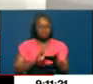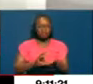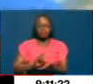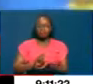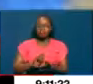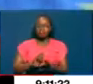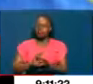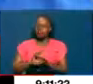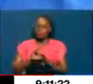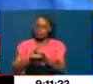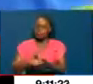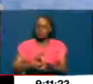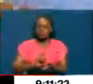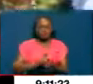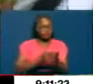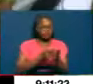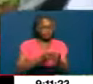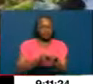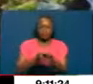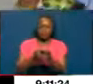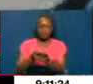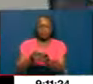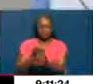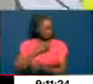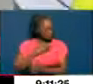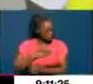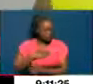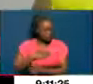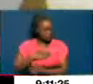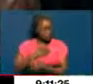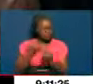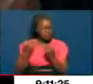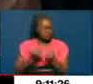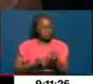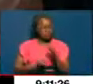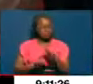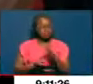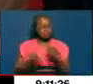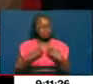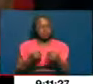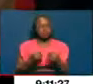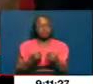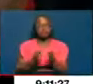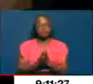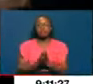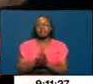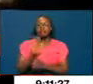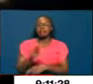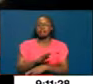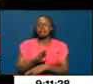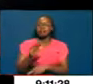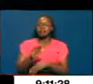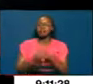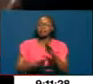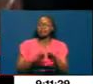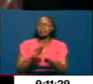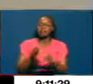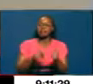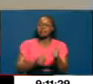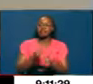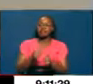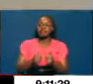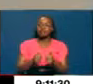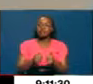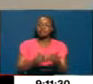Please. The lawmakers had invited the Ministry of Health to update Parliament on the steps being taken to ensure